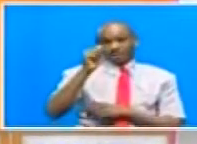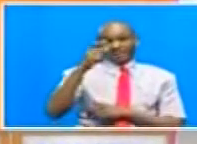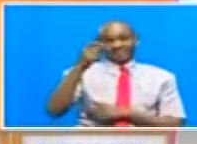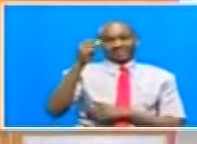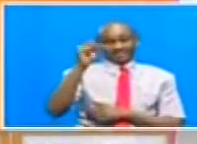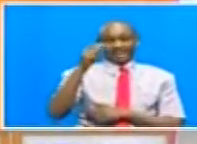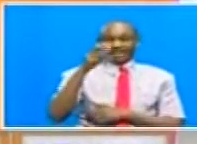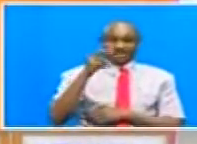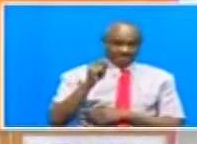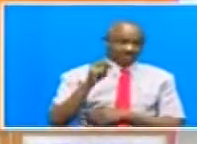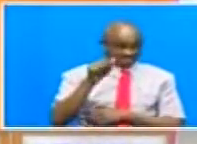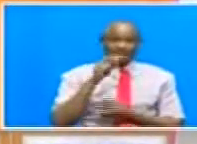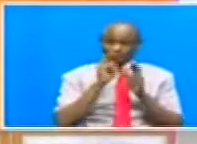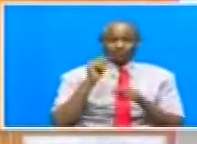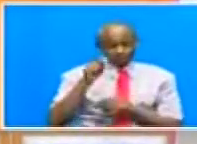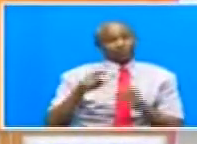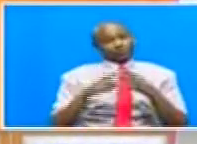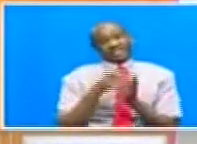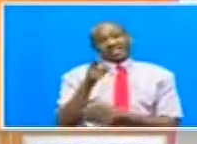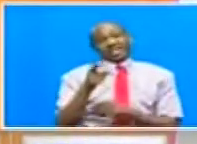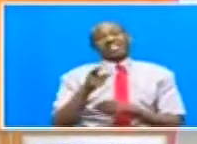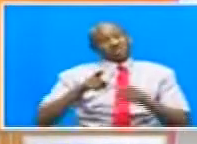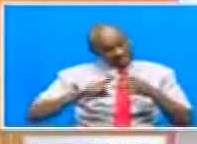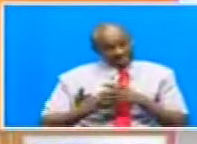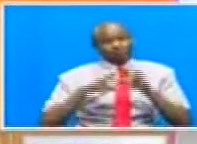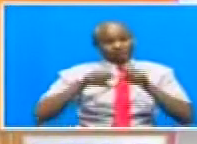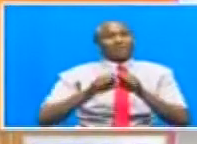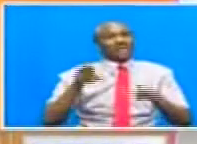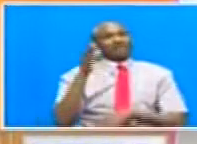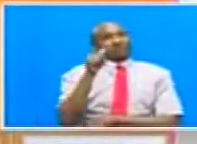that is how you start on the route to grabbing. Yeah. And then